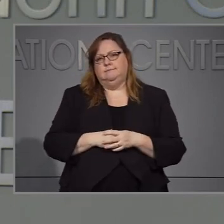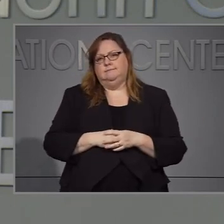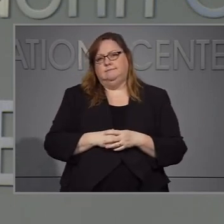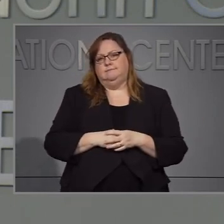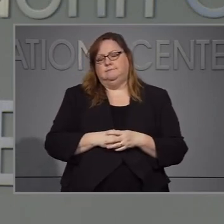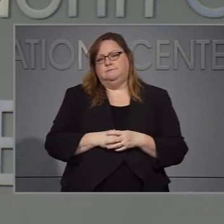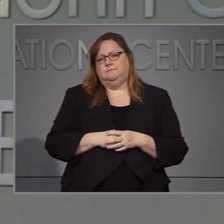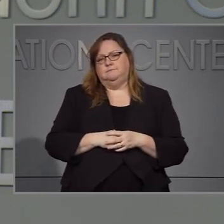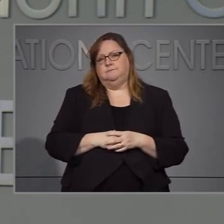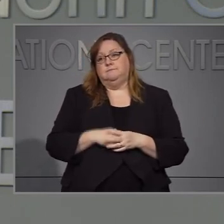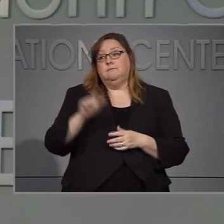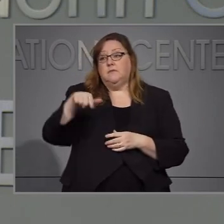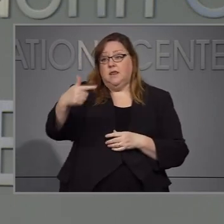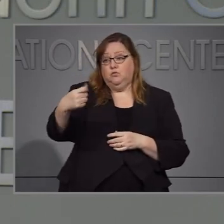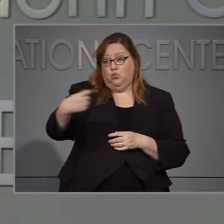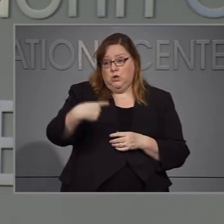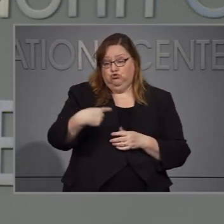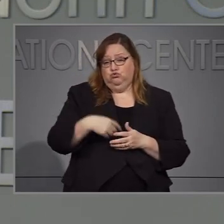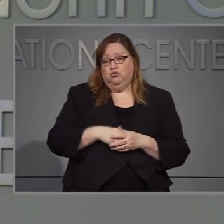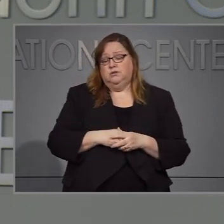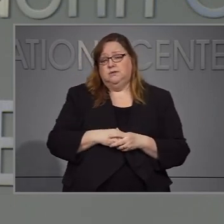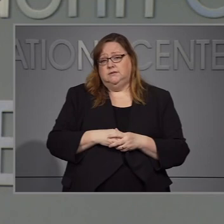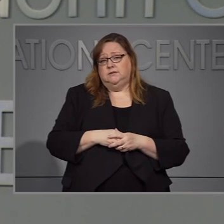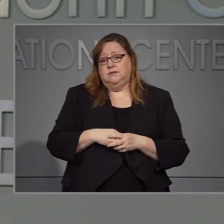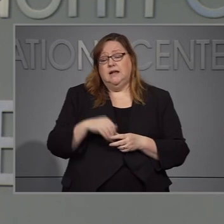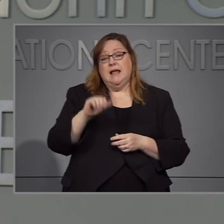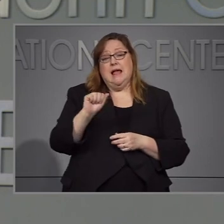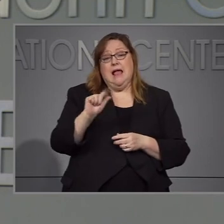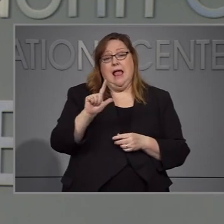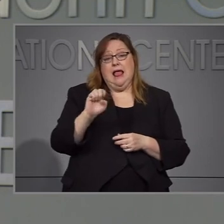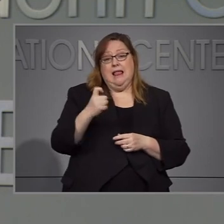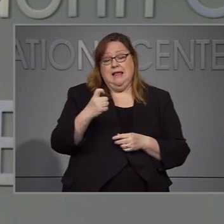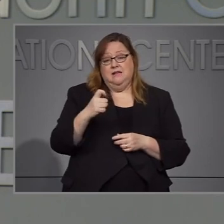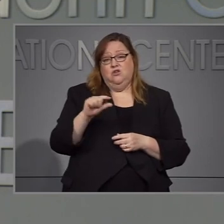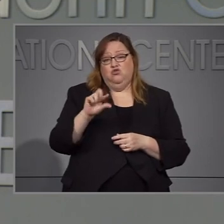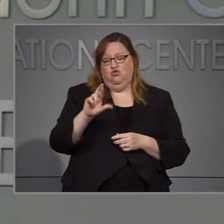Our next question is from Alex Granados with Education NC.